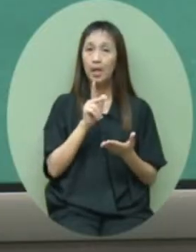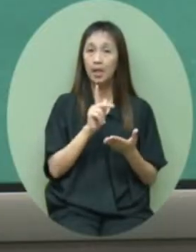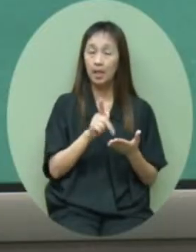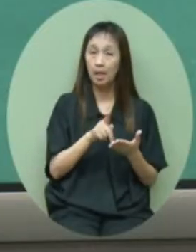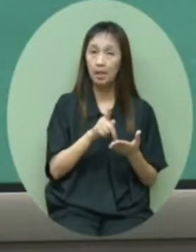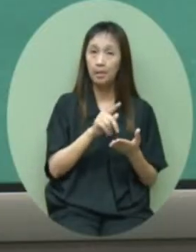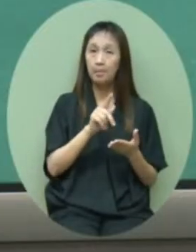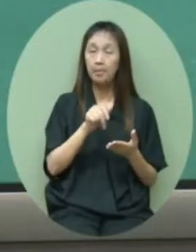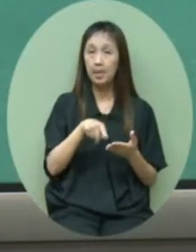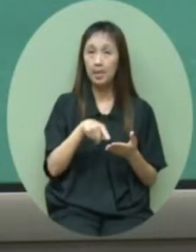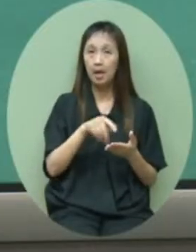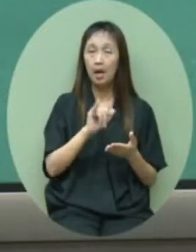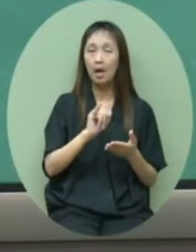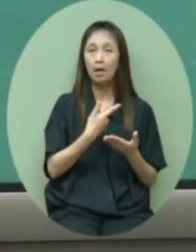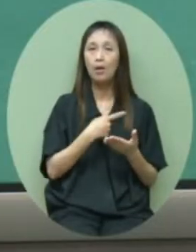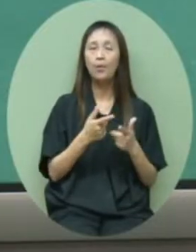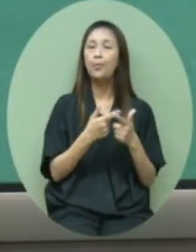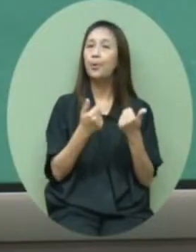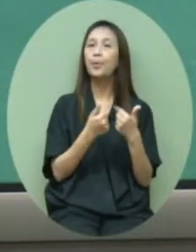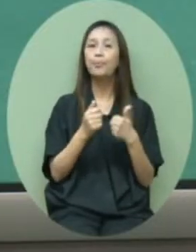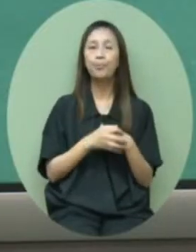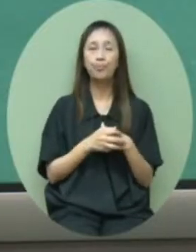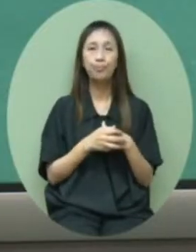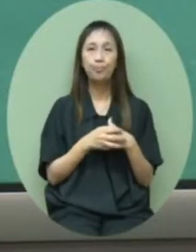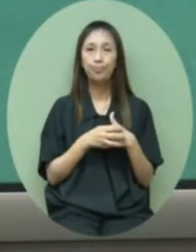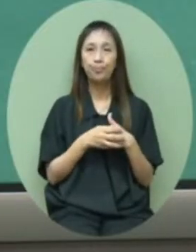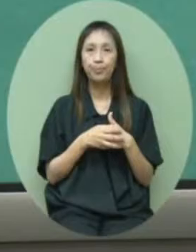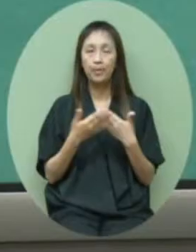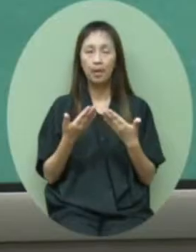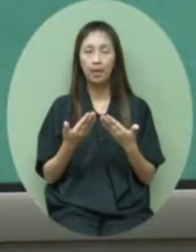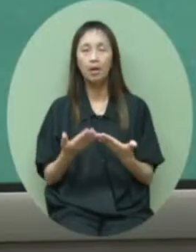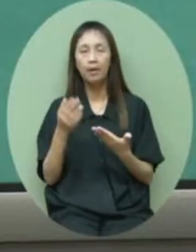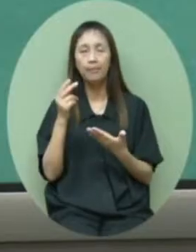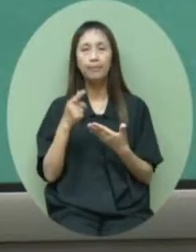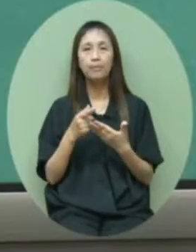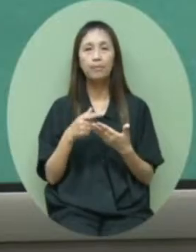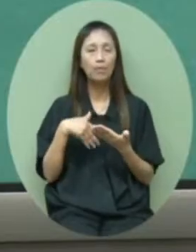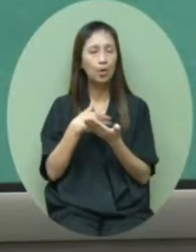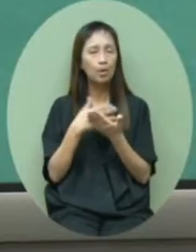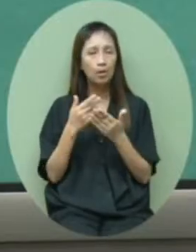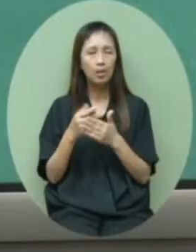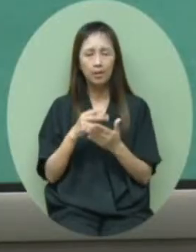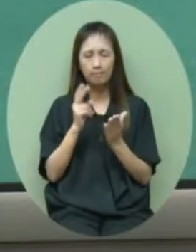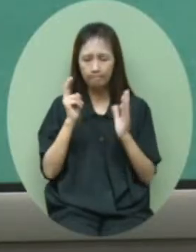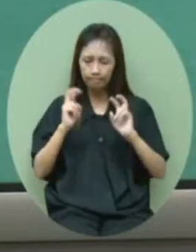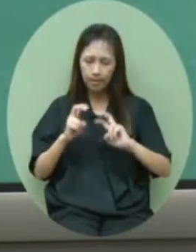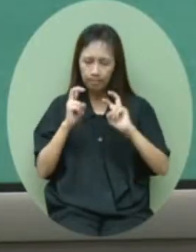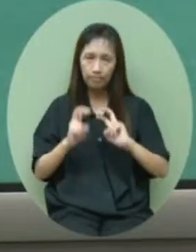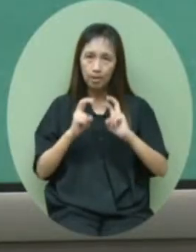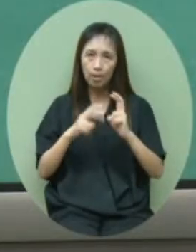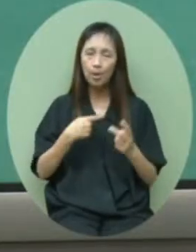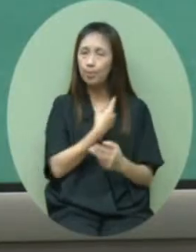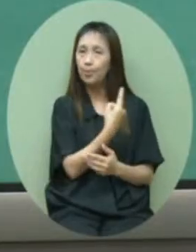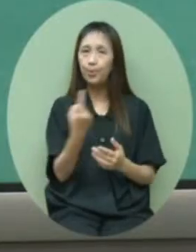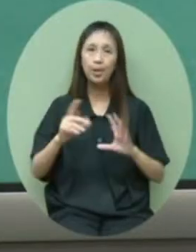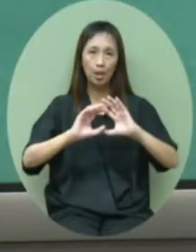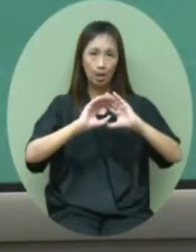year, and different departments have met the KPIs that I've set.